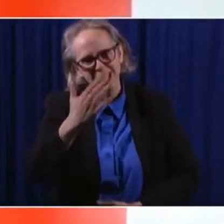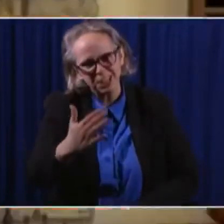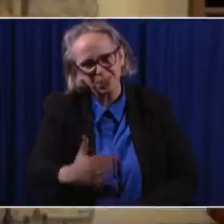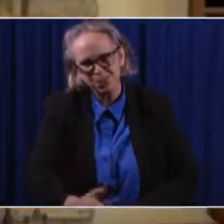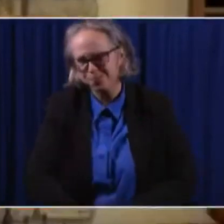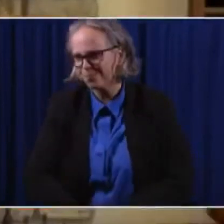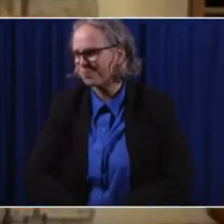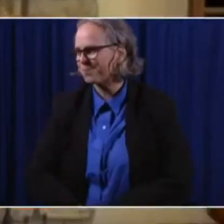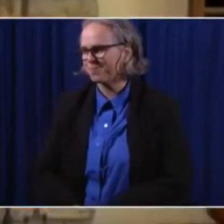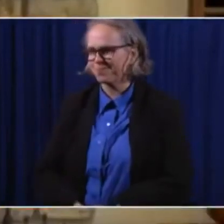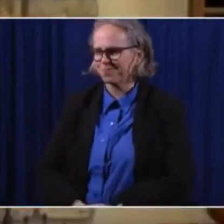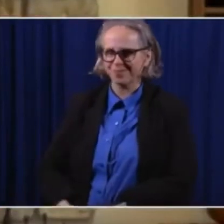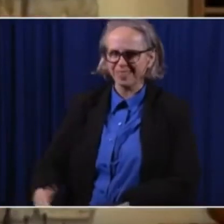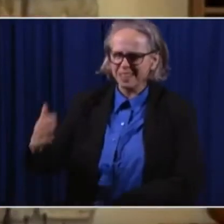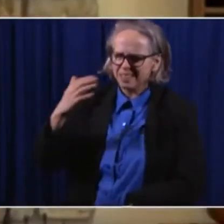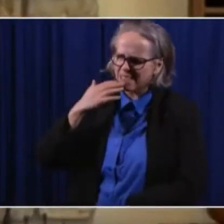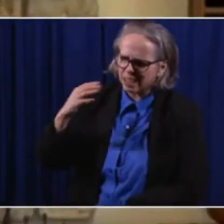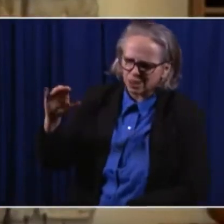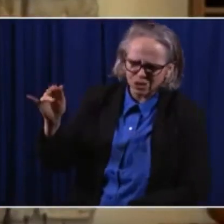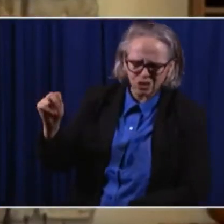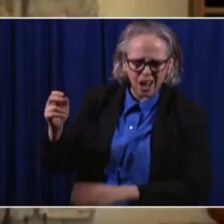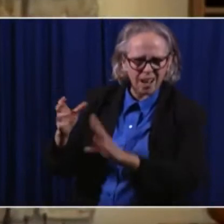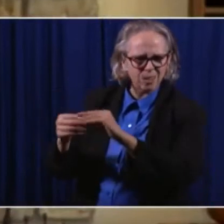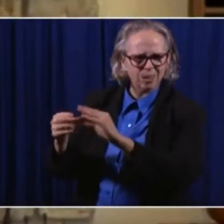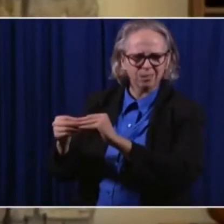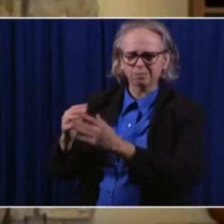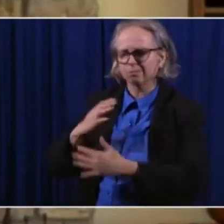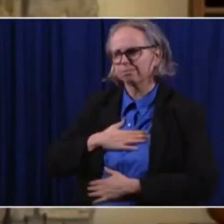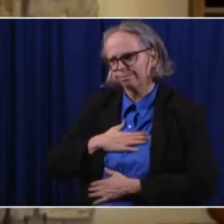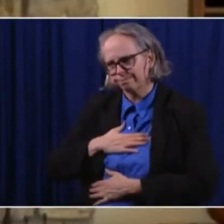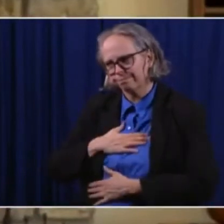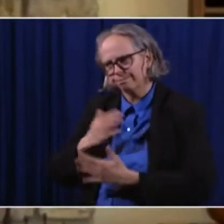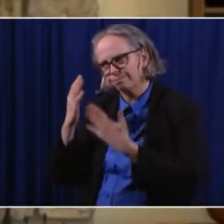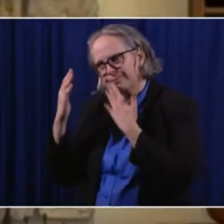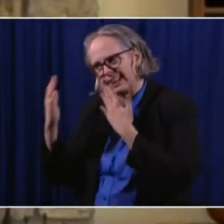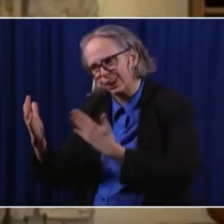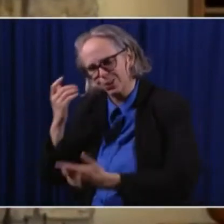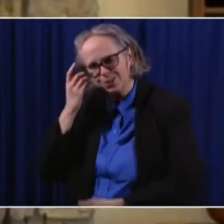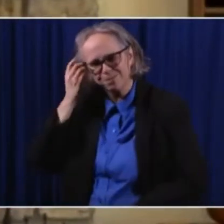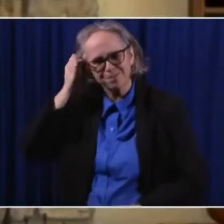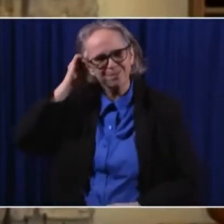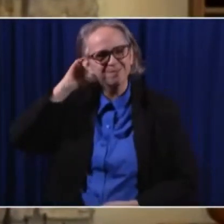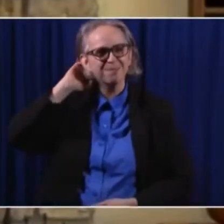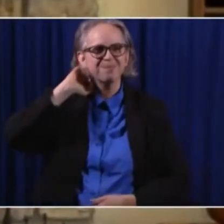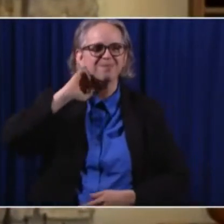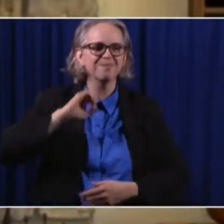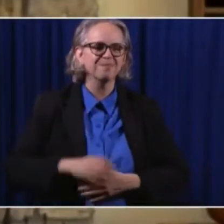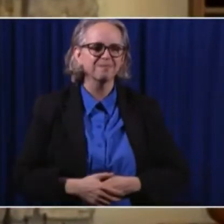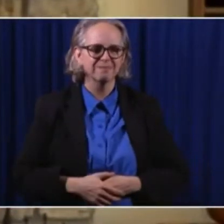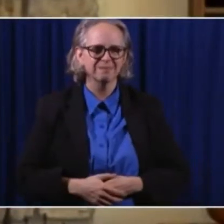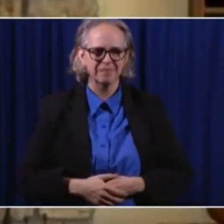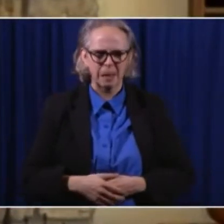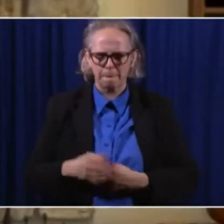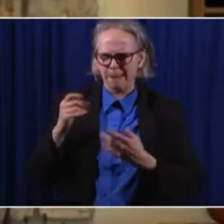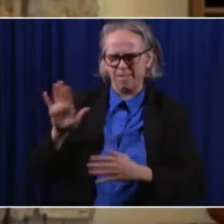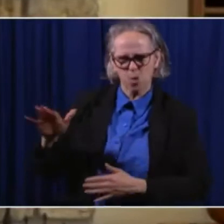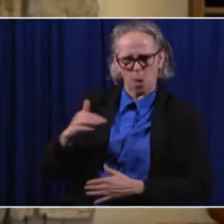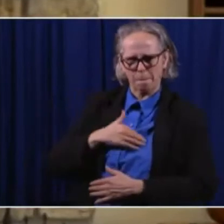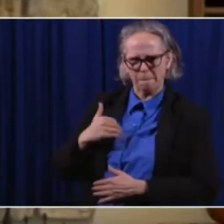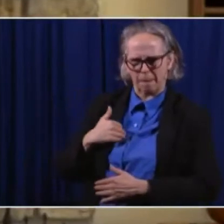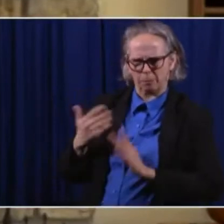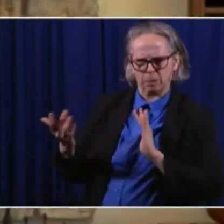John, thank you very, very much. Appreciate it. A number of your members have contacted me about what they're doing with